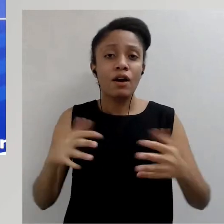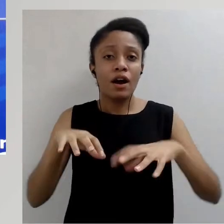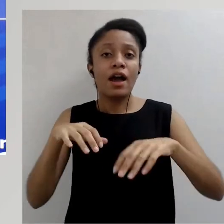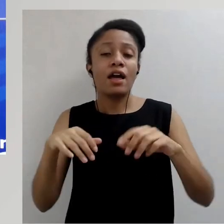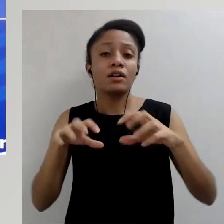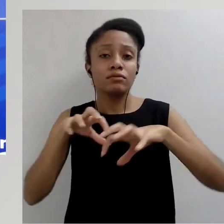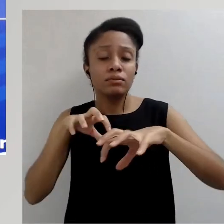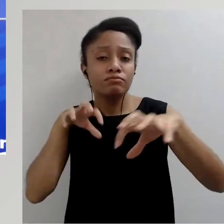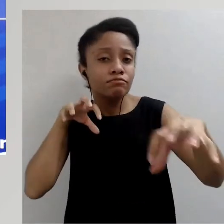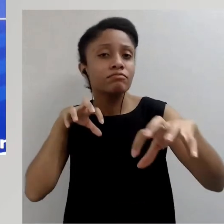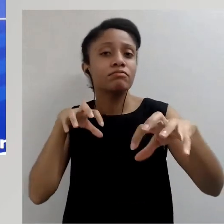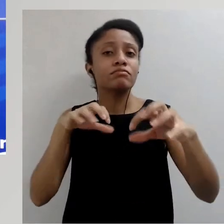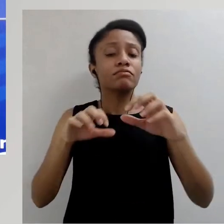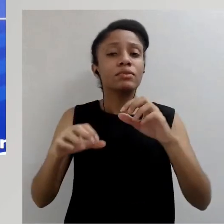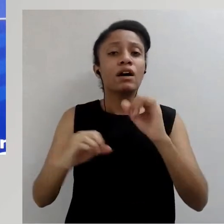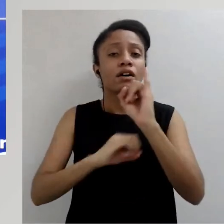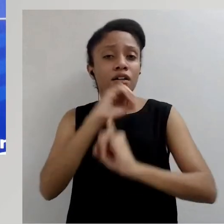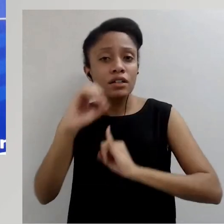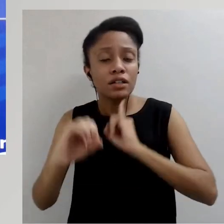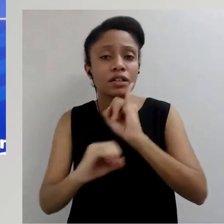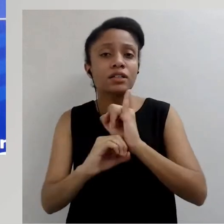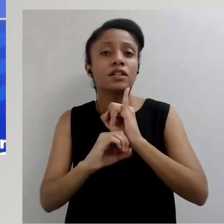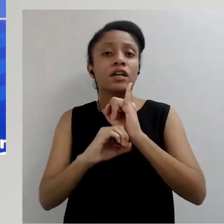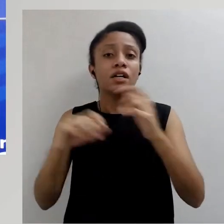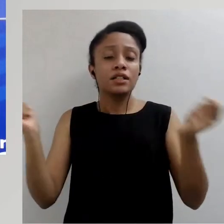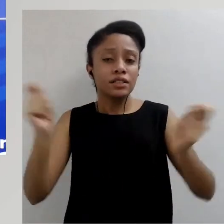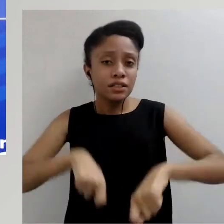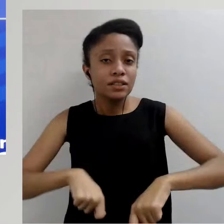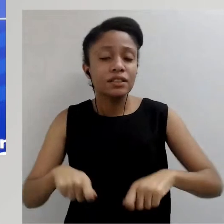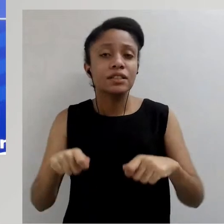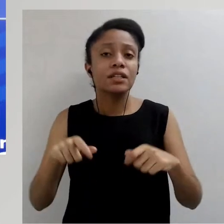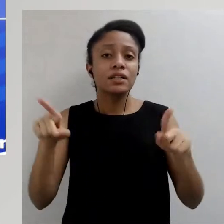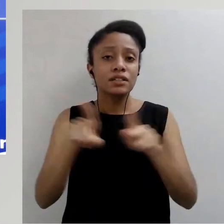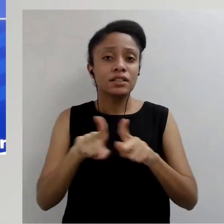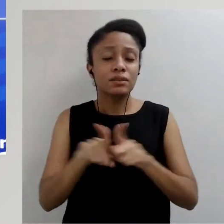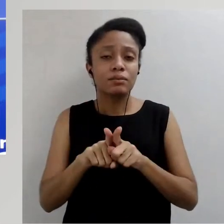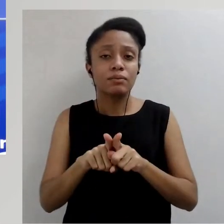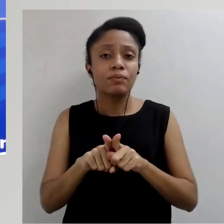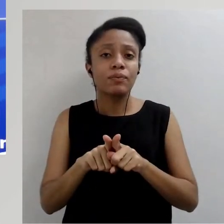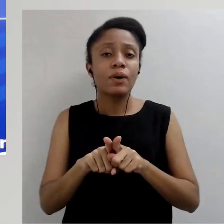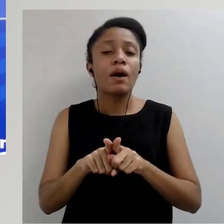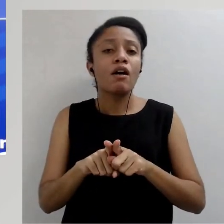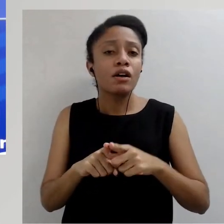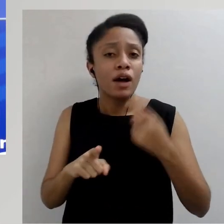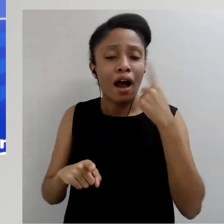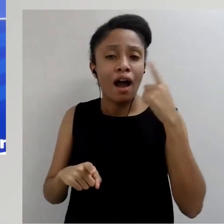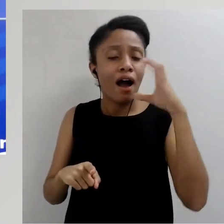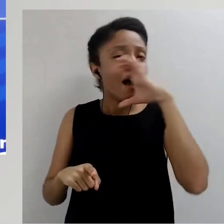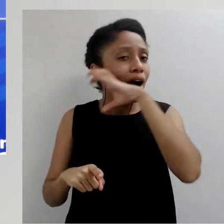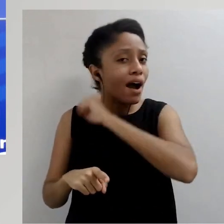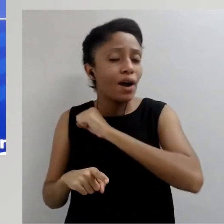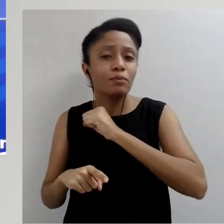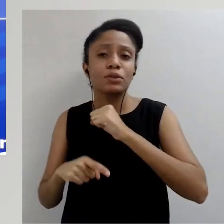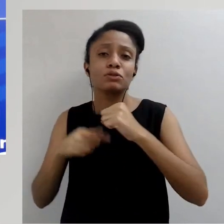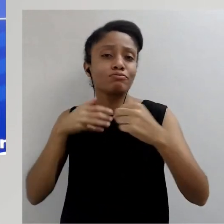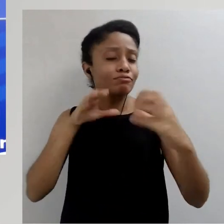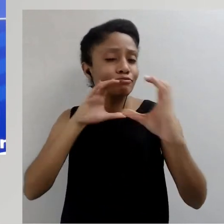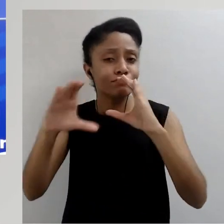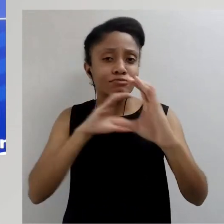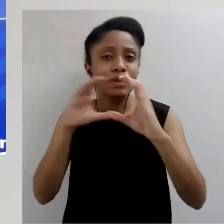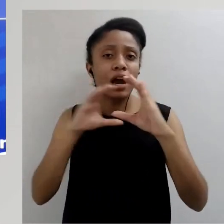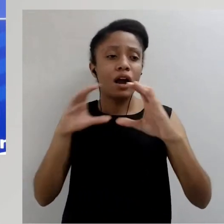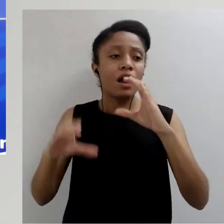in this online service. So for you to have an analysis that it's going to